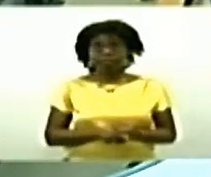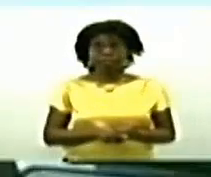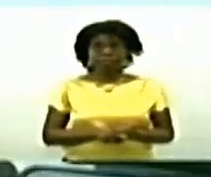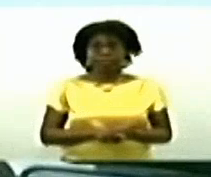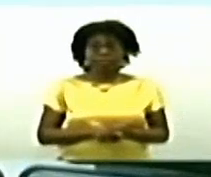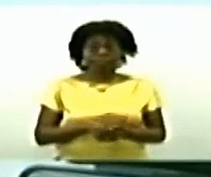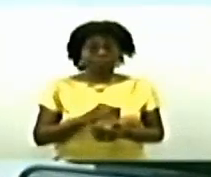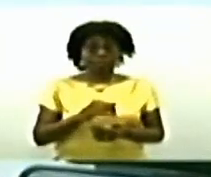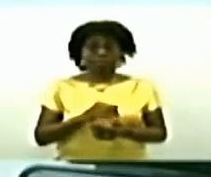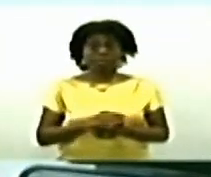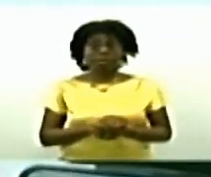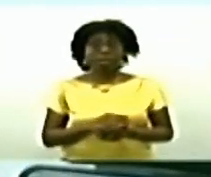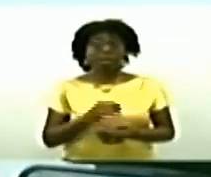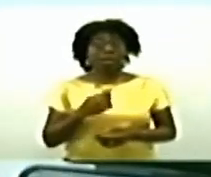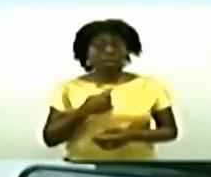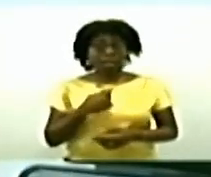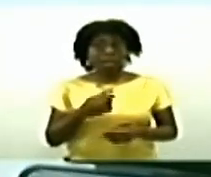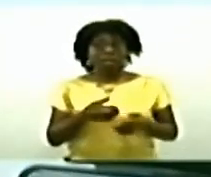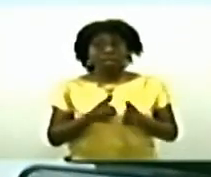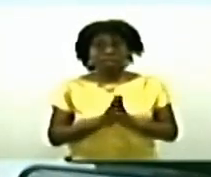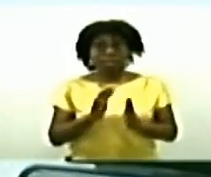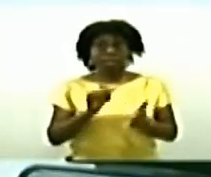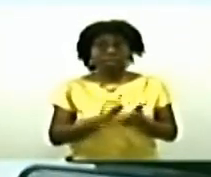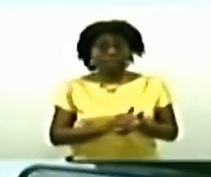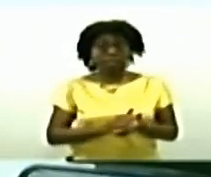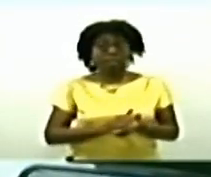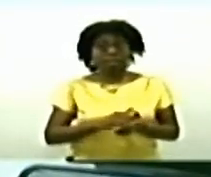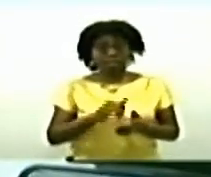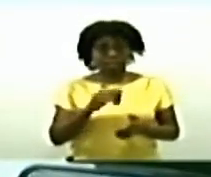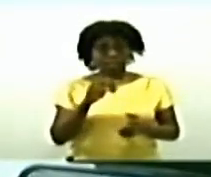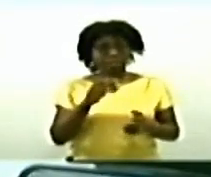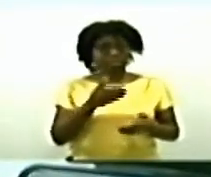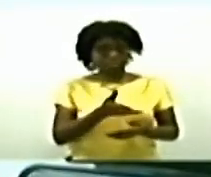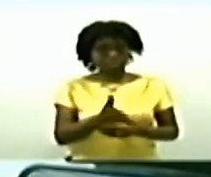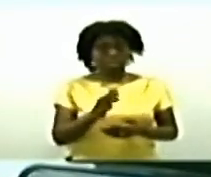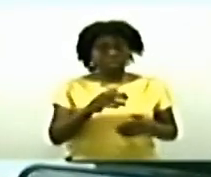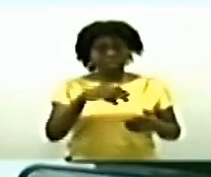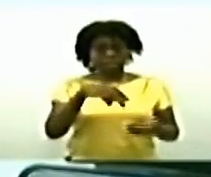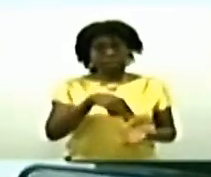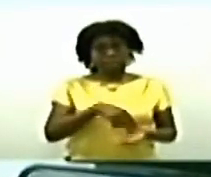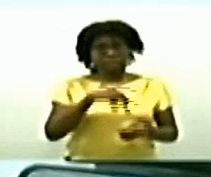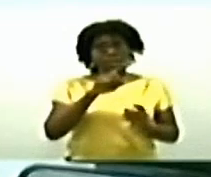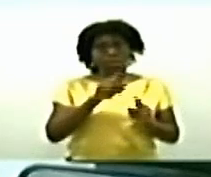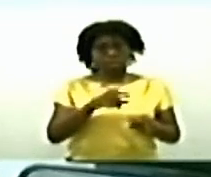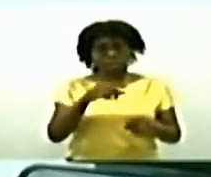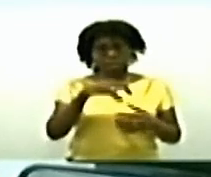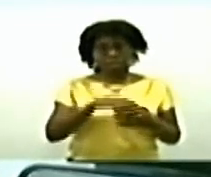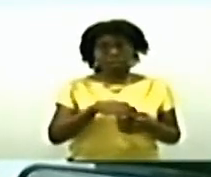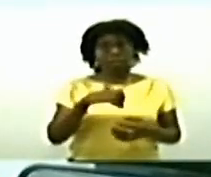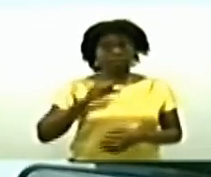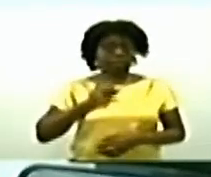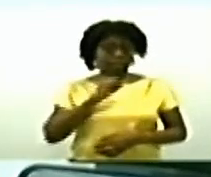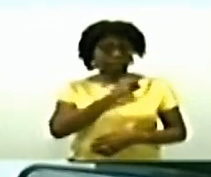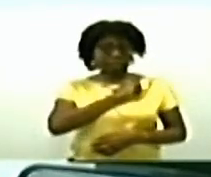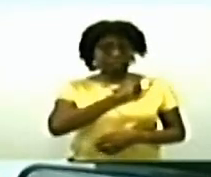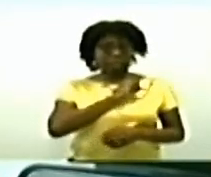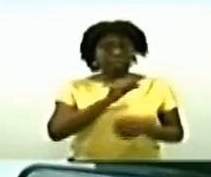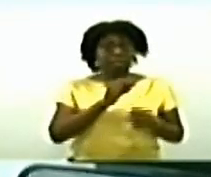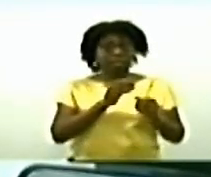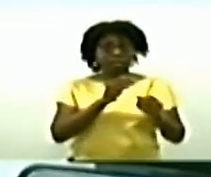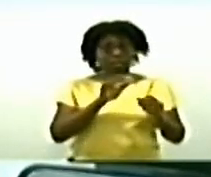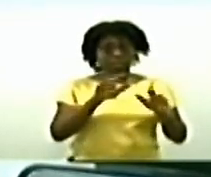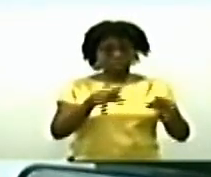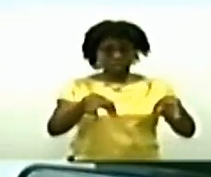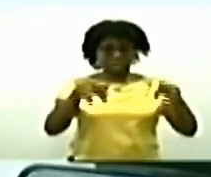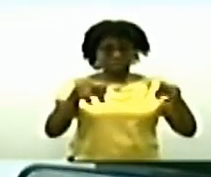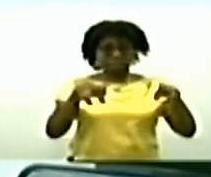Mr. President, I beg to move that the relevant standing order of the Senate be suspended to enable the bill to be taken